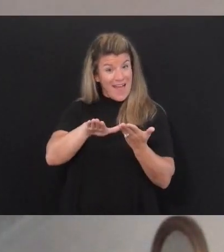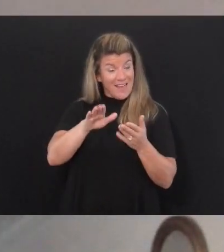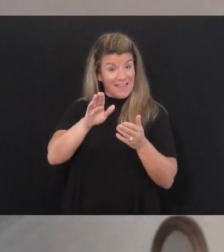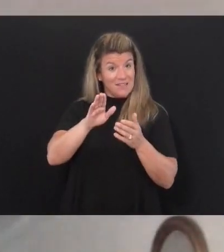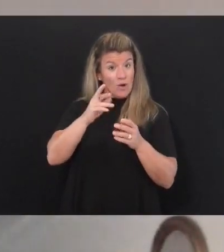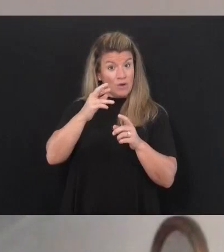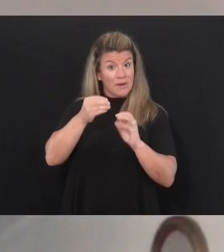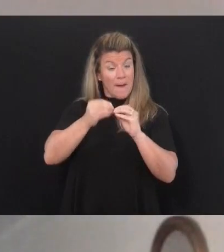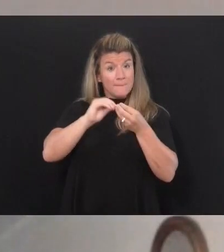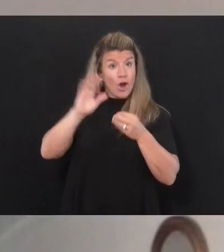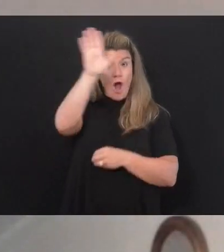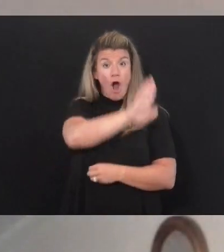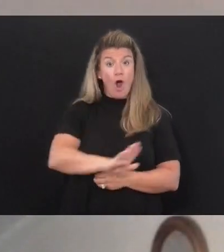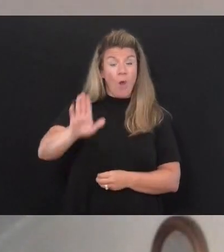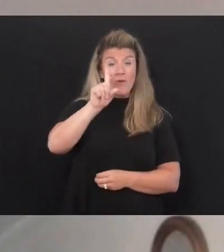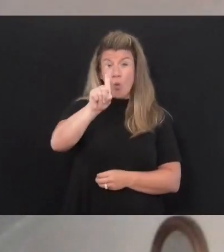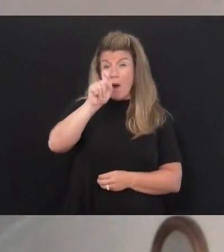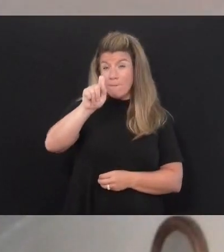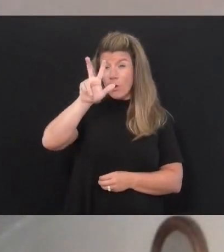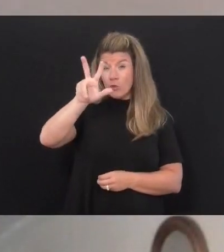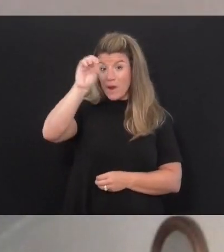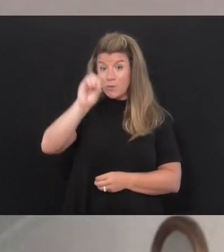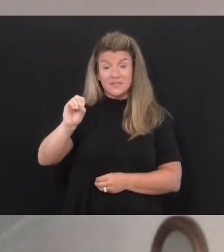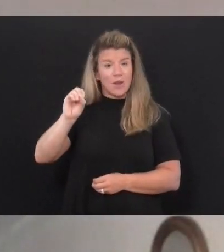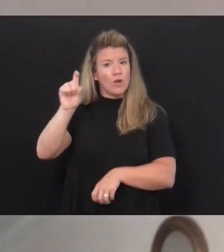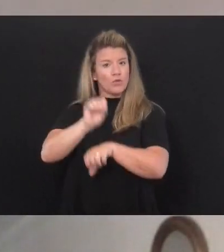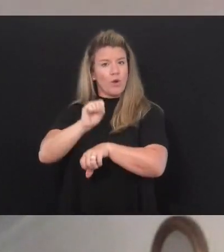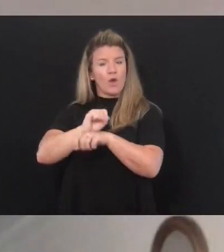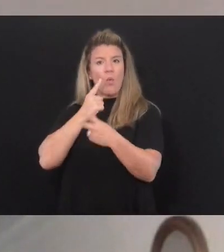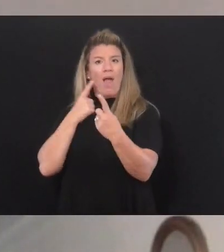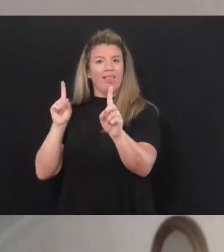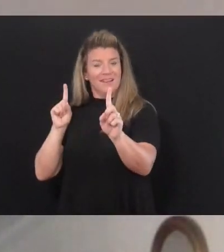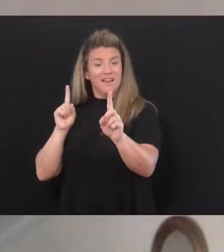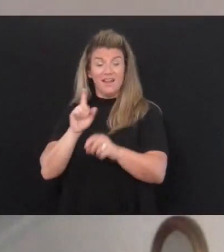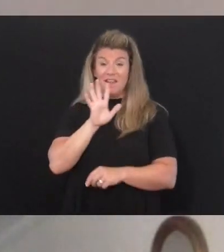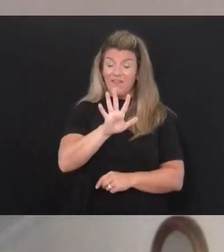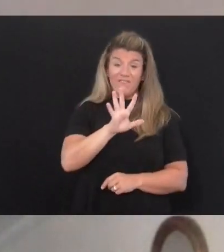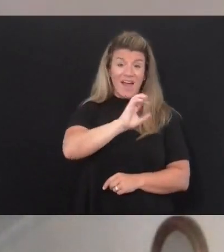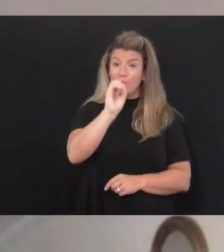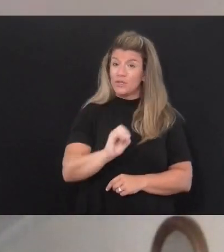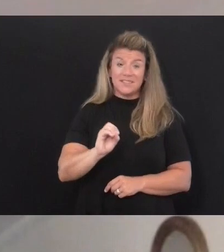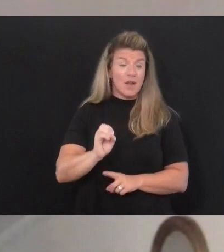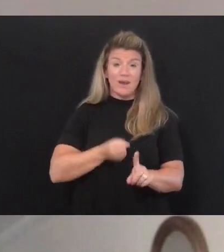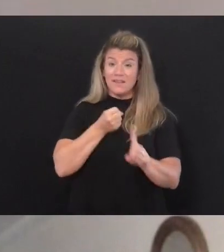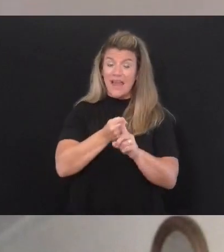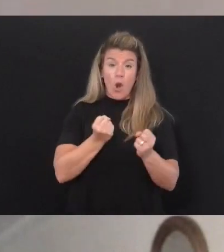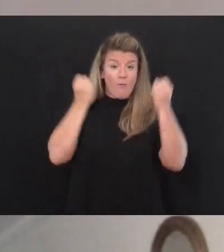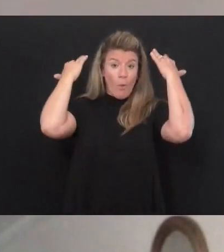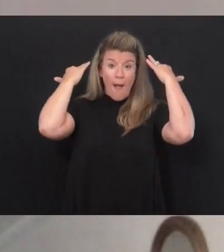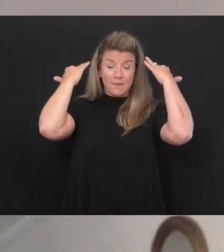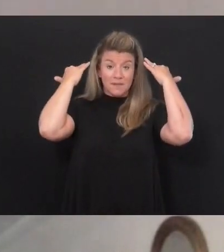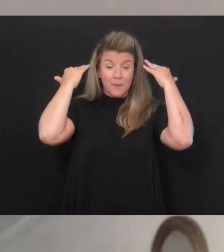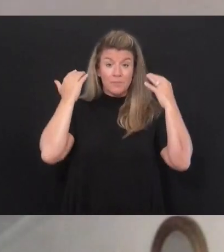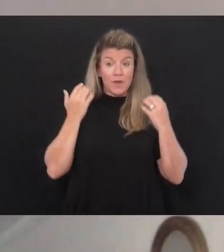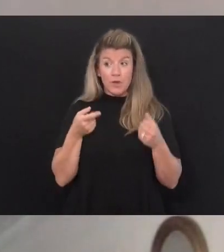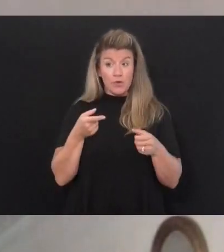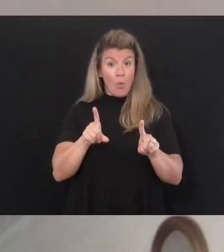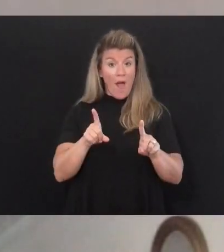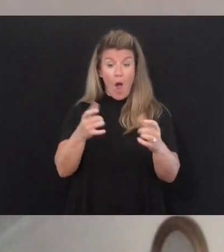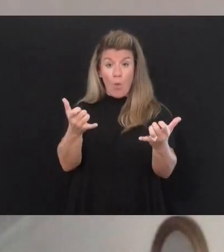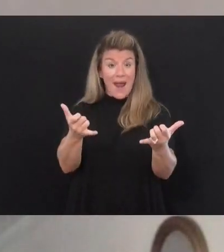chronic illnesses. We're the oldest. We're sitting right in the sweet spot. We don't have an ocean 2/3 the way around us like